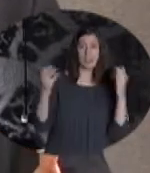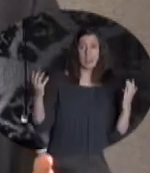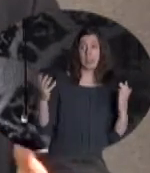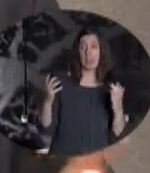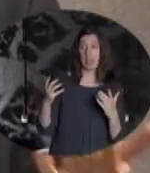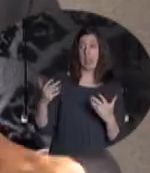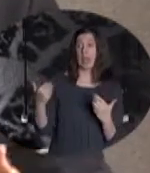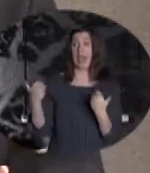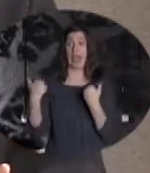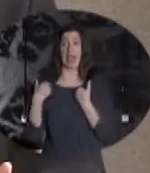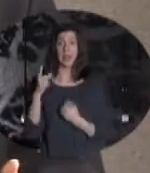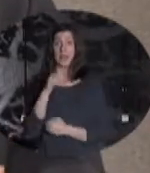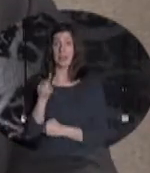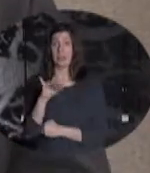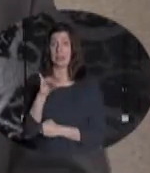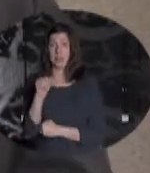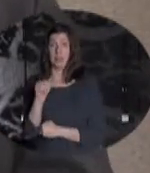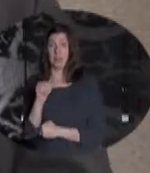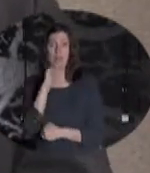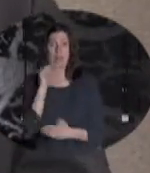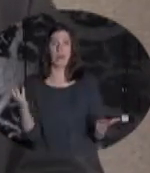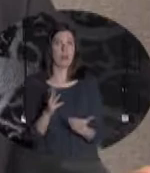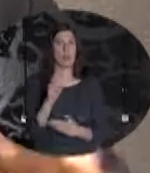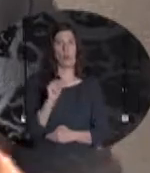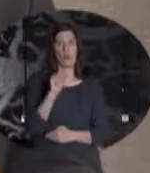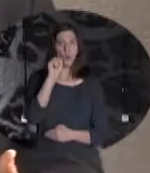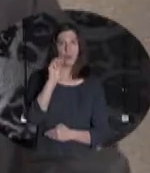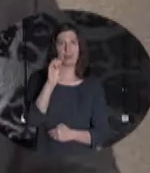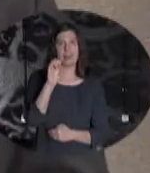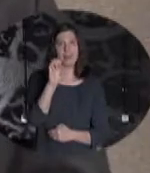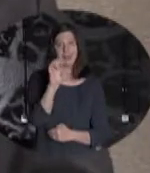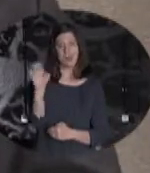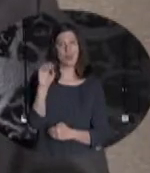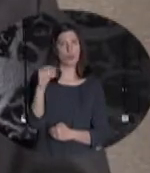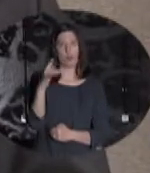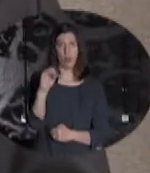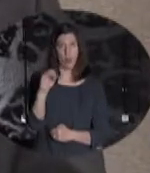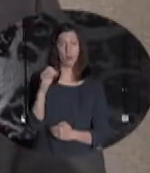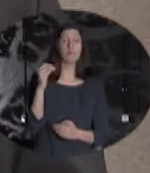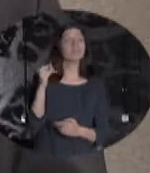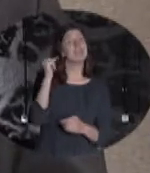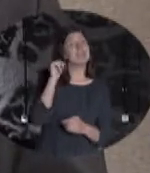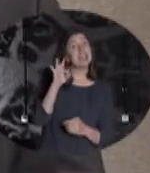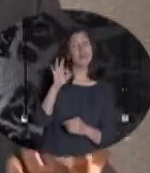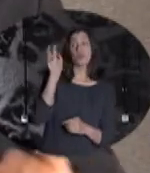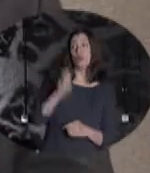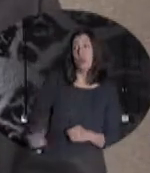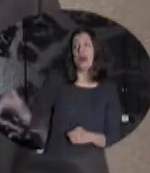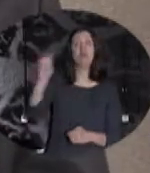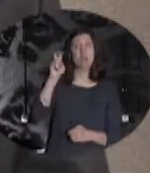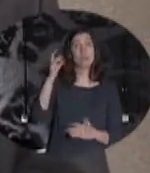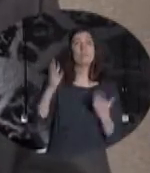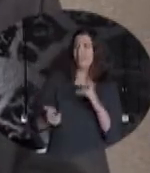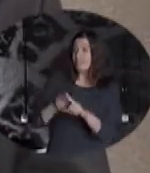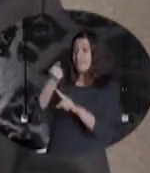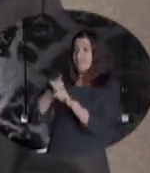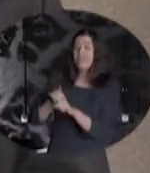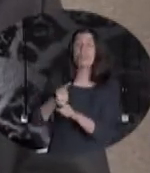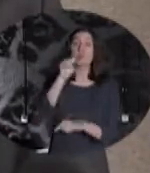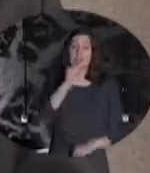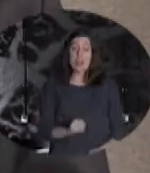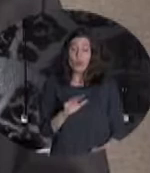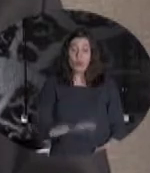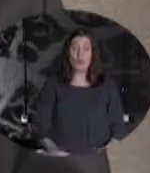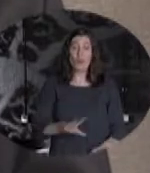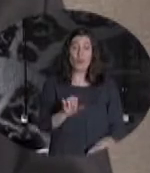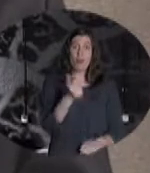carry Zika are not found in Northeast Ohio. But if you're traveling, you can also be exposed to those if you're going down to the south, to other parts of the